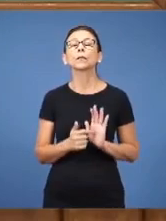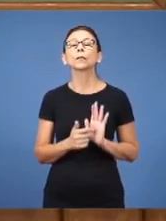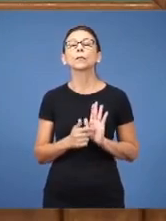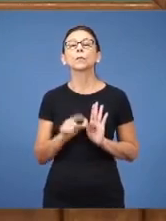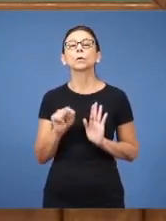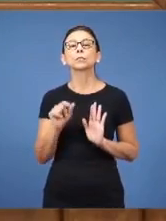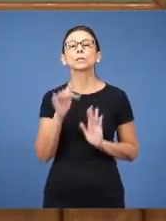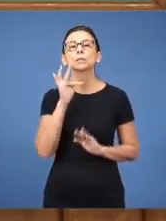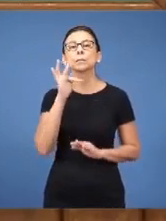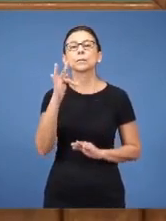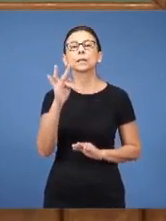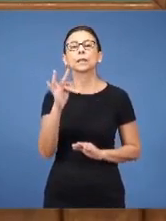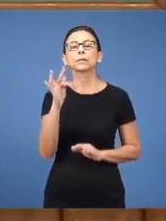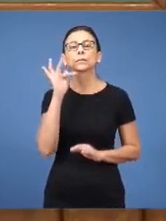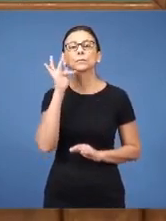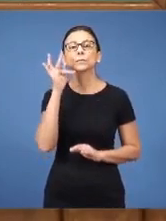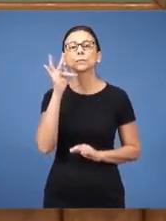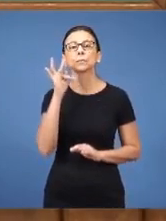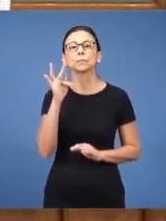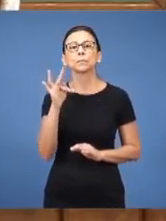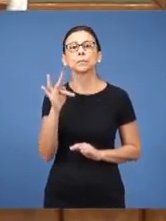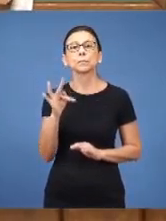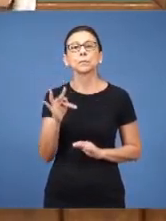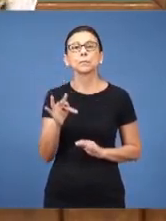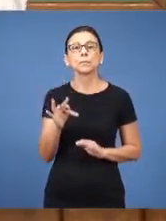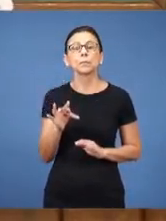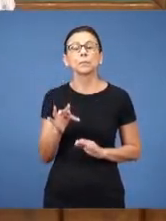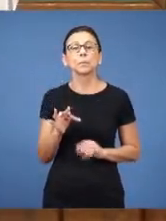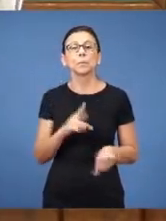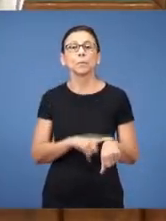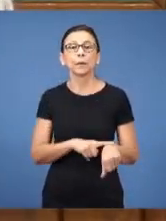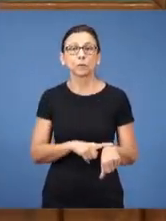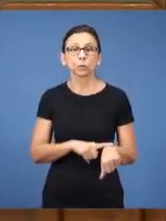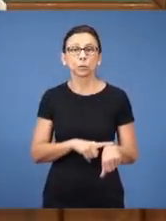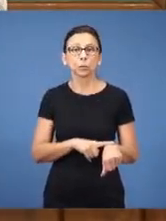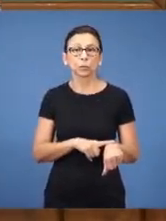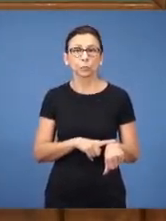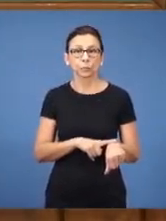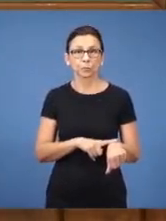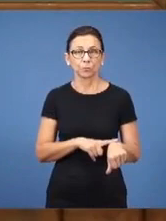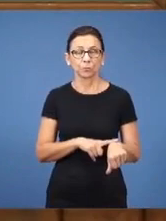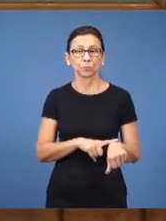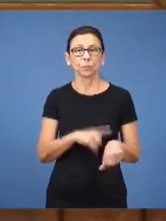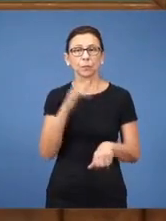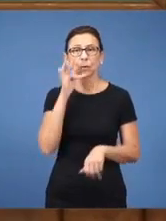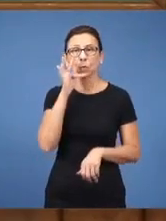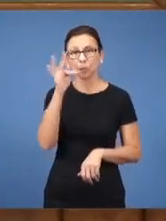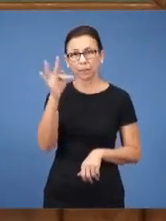What is the text saying? It's speaking about a moment of an hour.